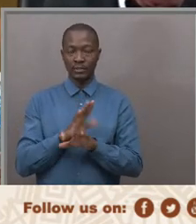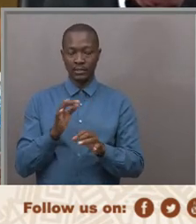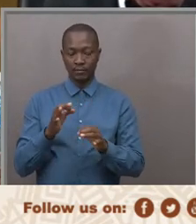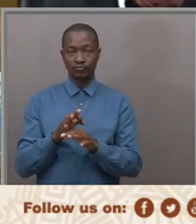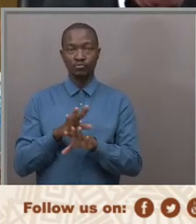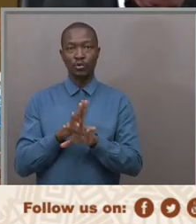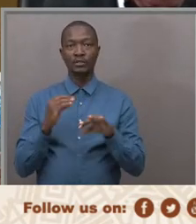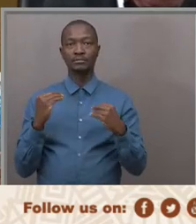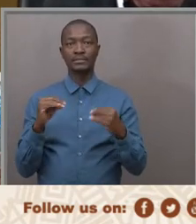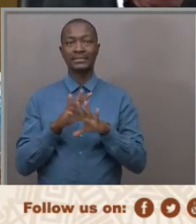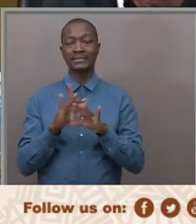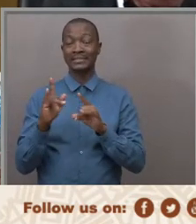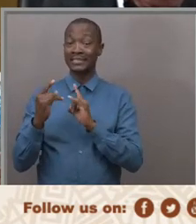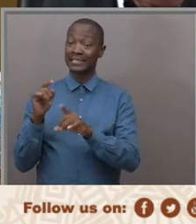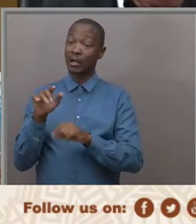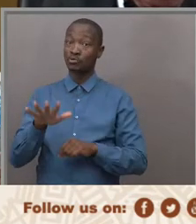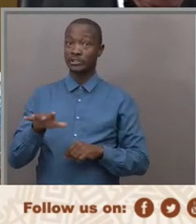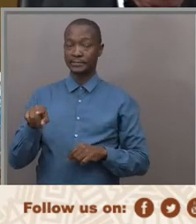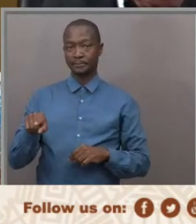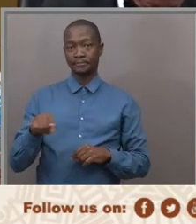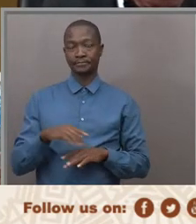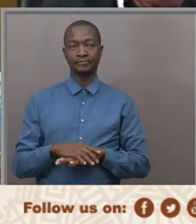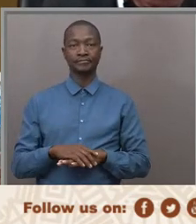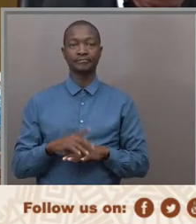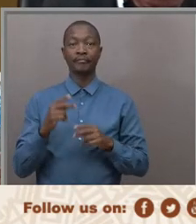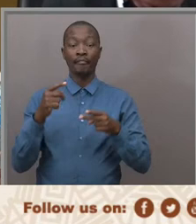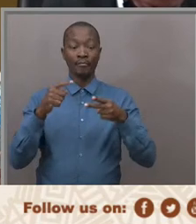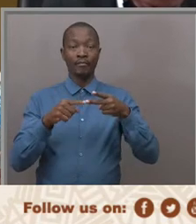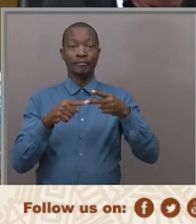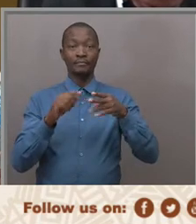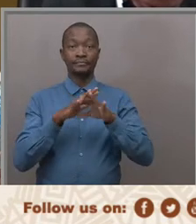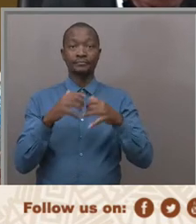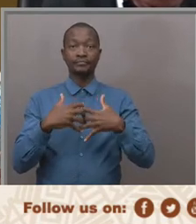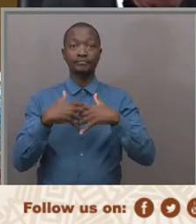townships. Secondly, we are setting up